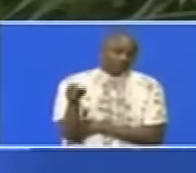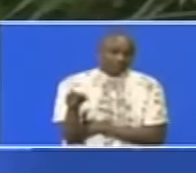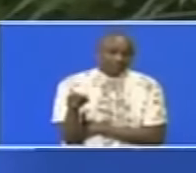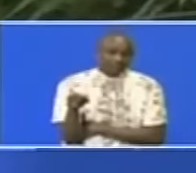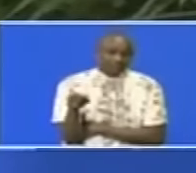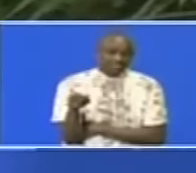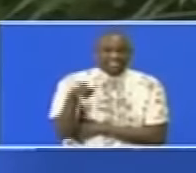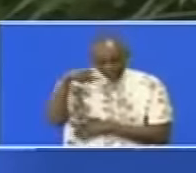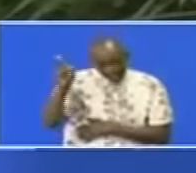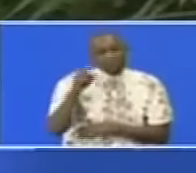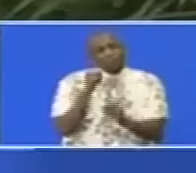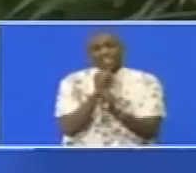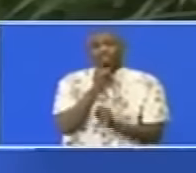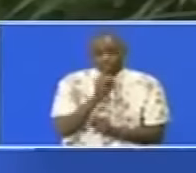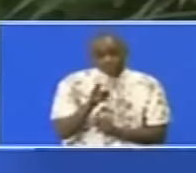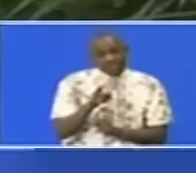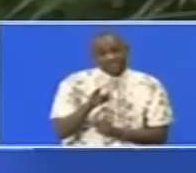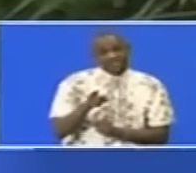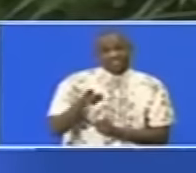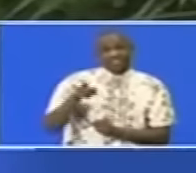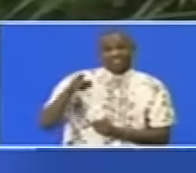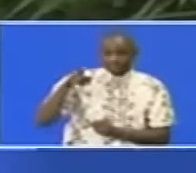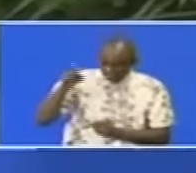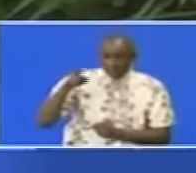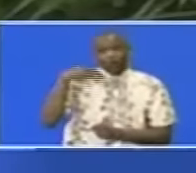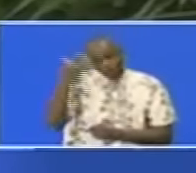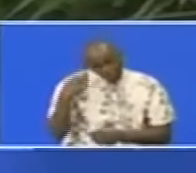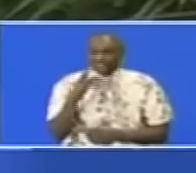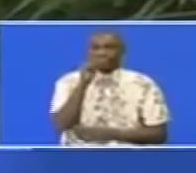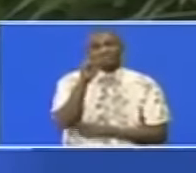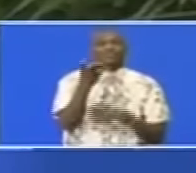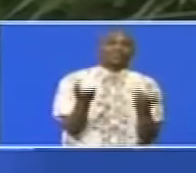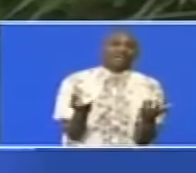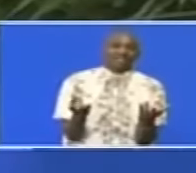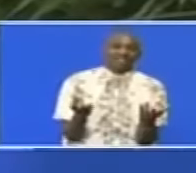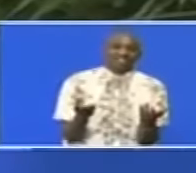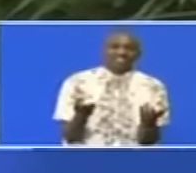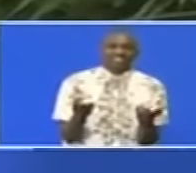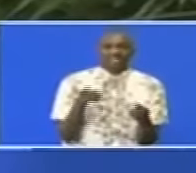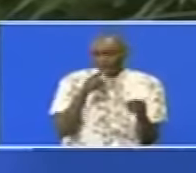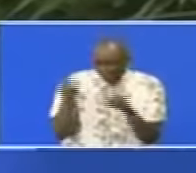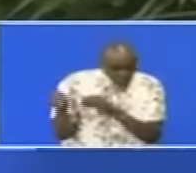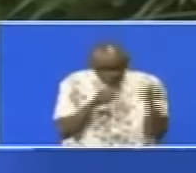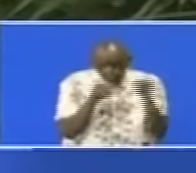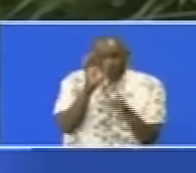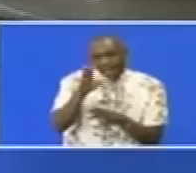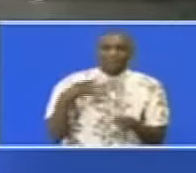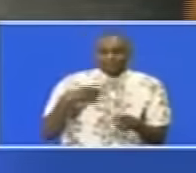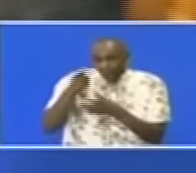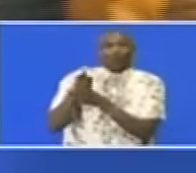By making sure that they are on the spotlight all the time. Their every move is being covered.